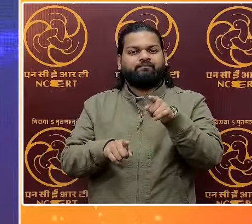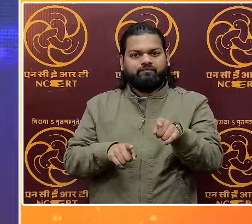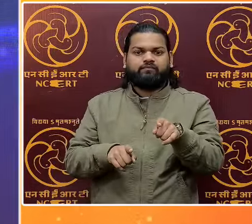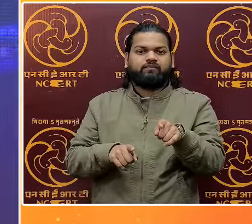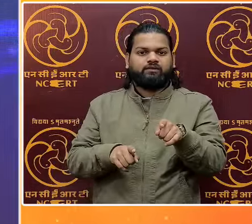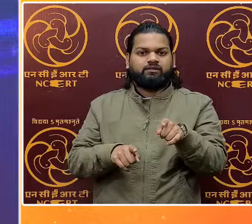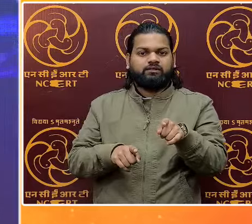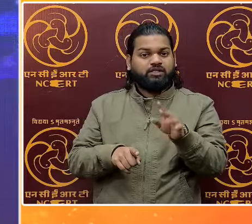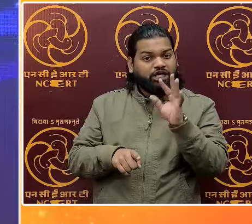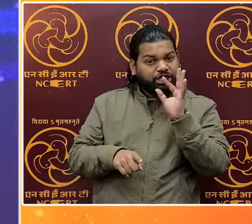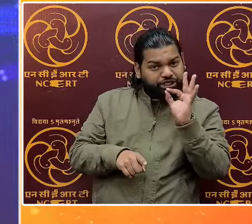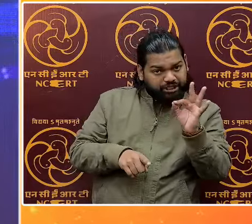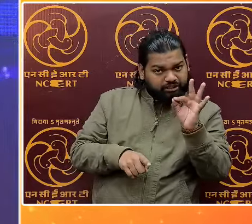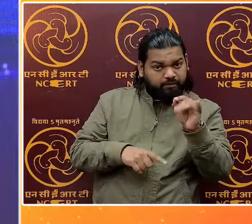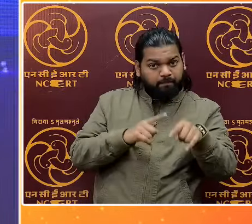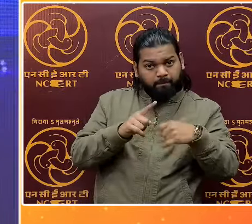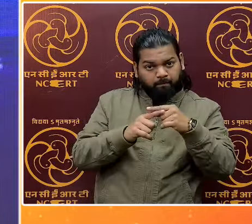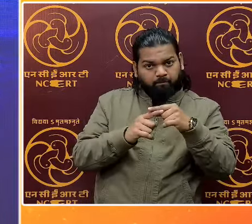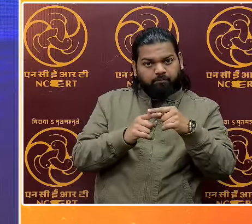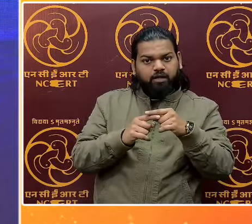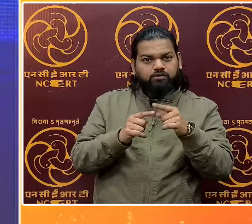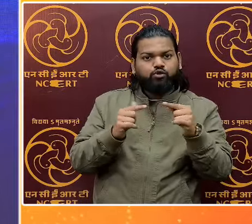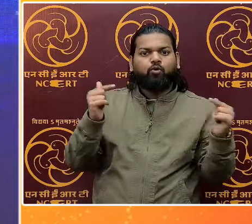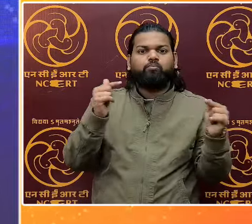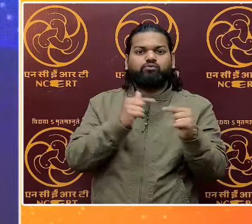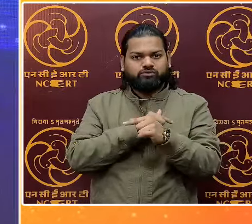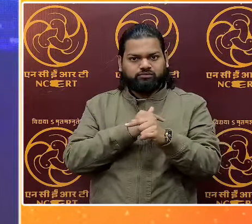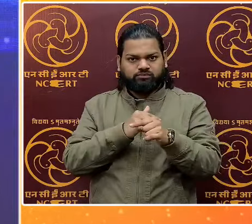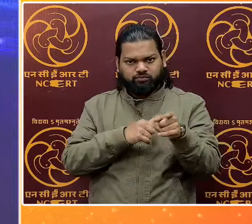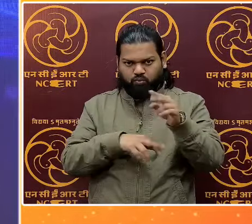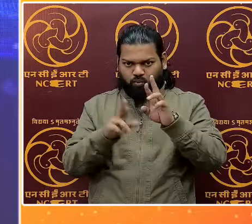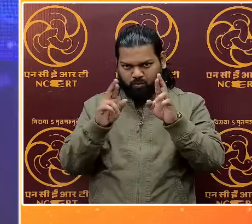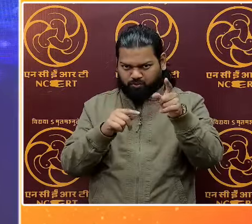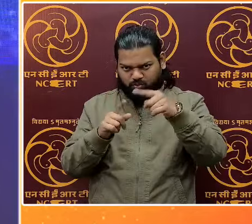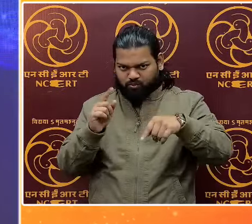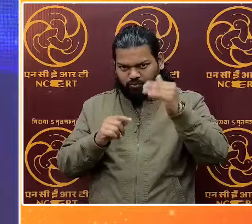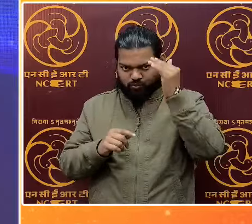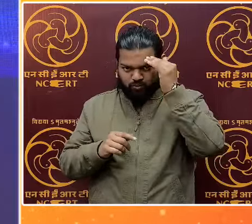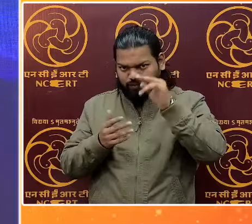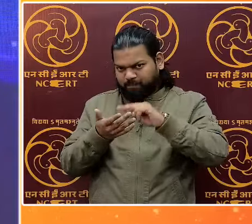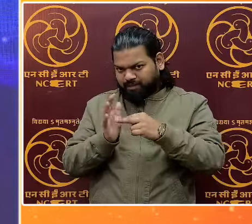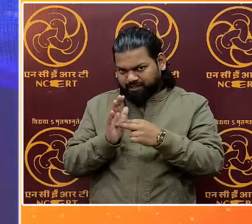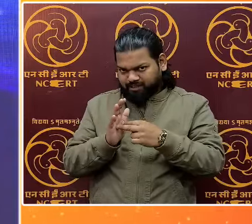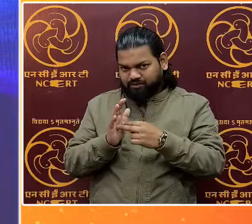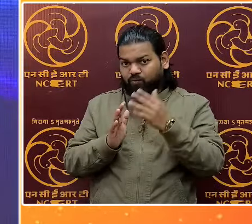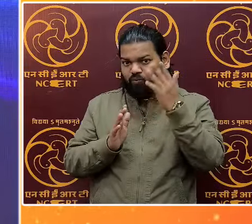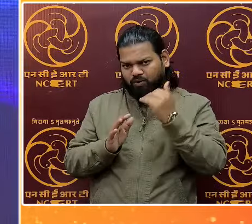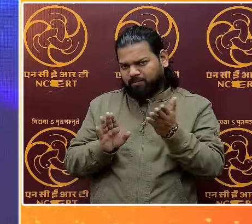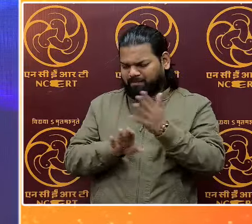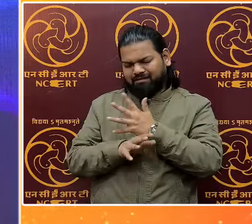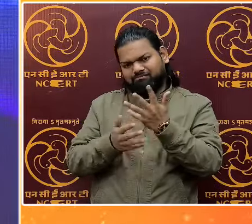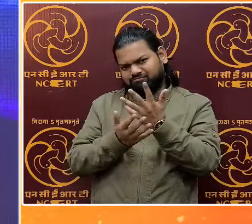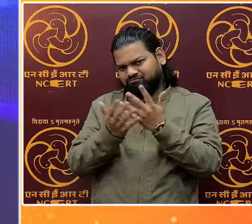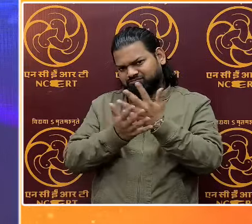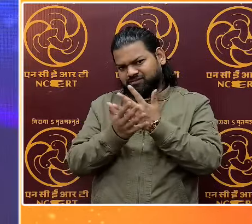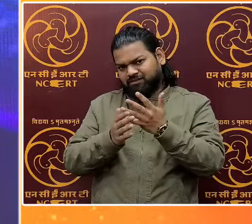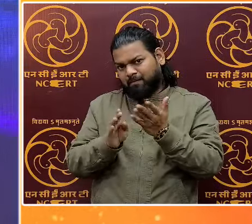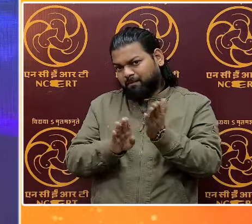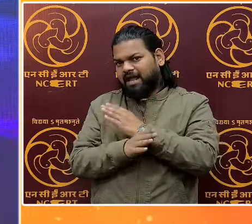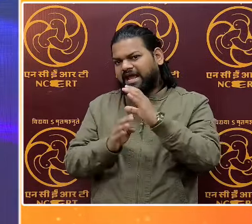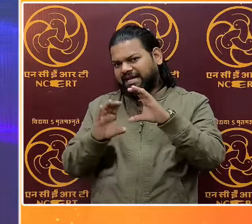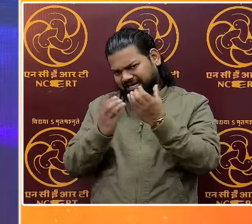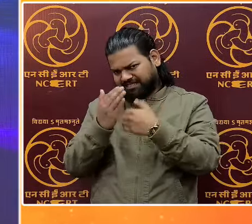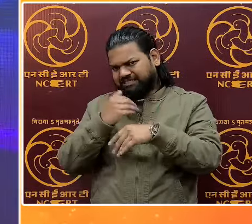is real and inverted image, right? I hope you know the meaning of it, because we have discussed that in the previous